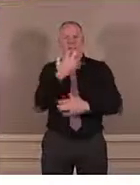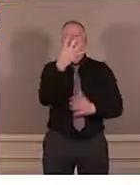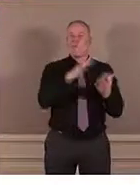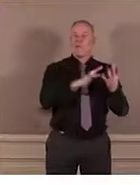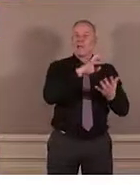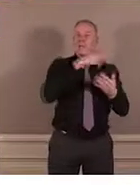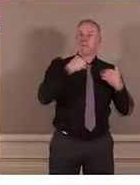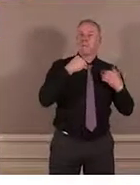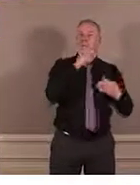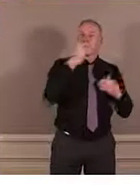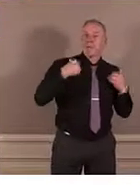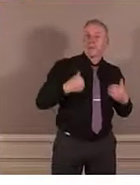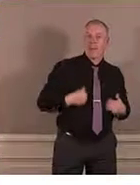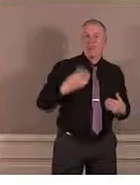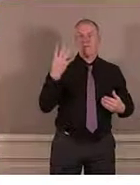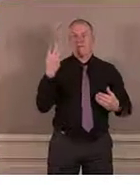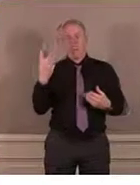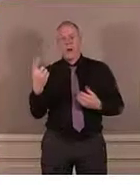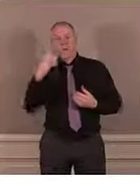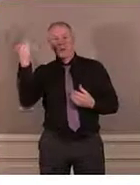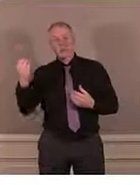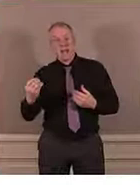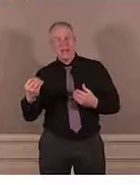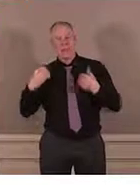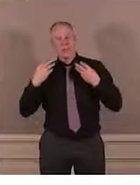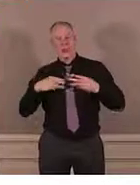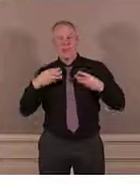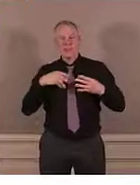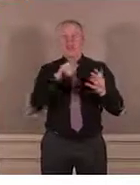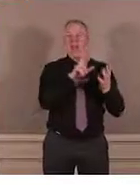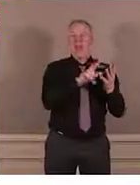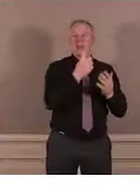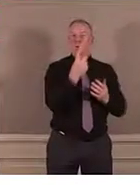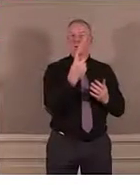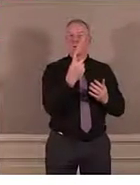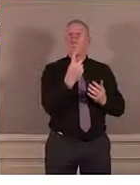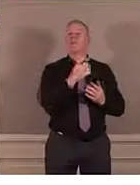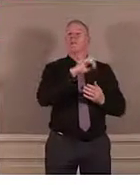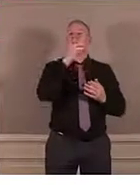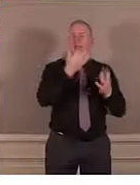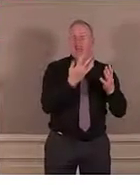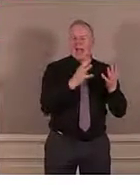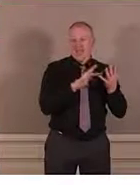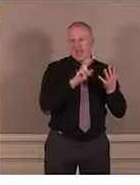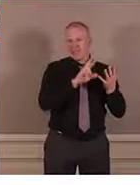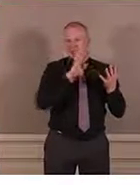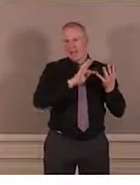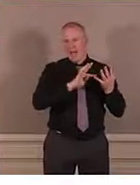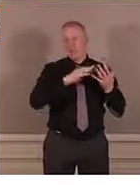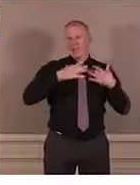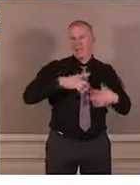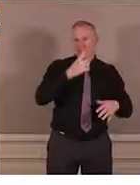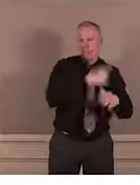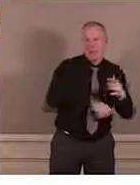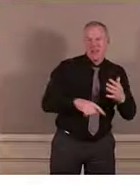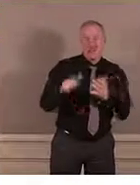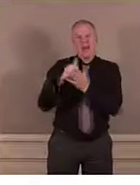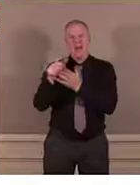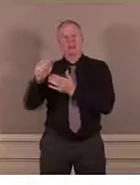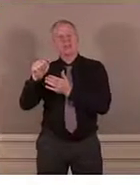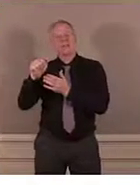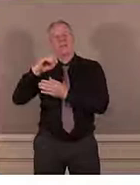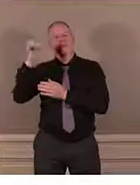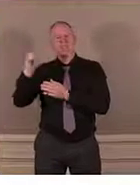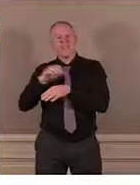41% female. 89% of an intellectual disability, 11% with a physical or sensory disability. Most users are